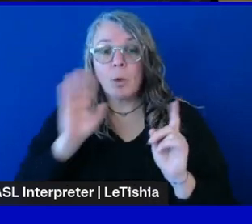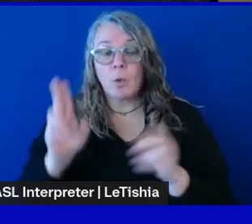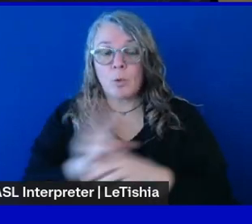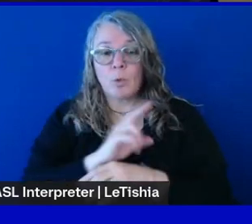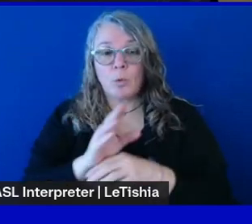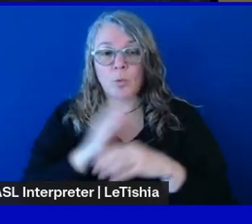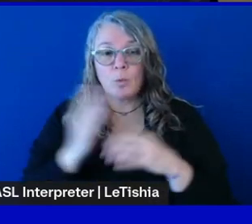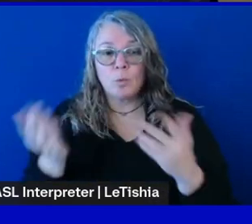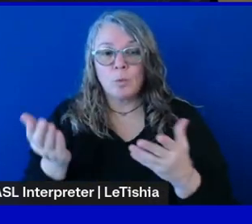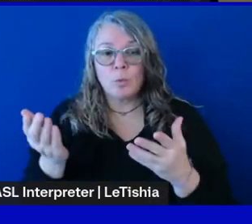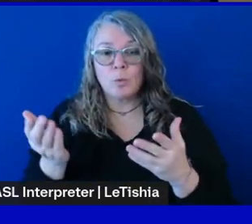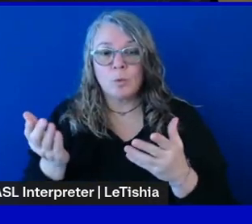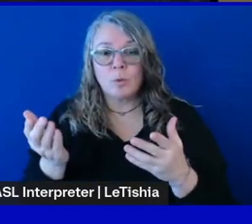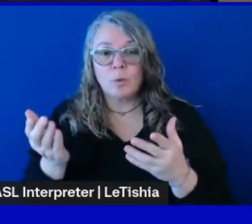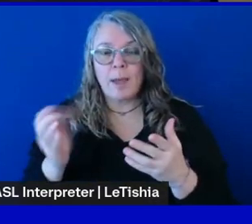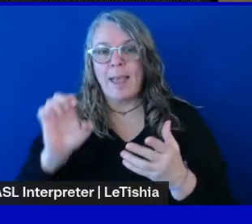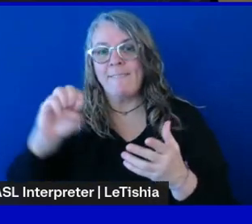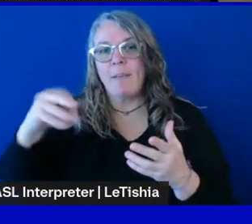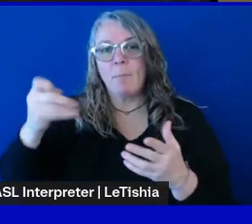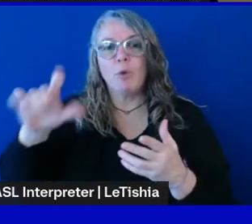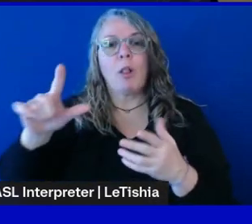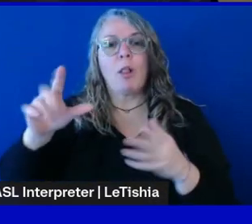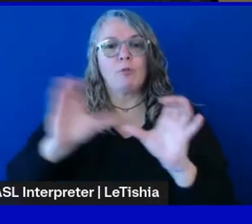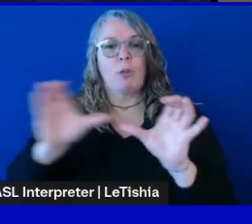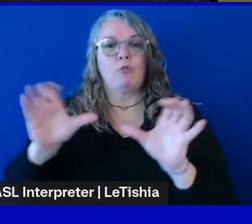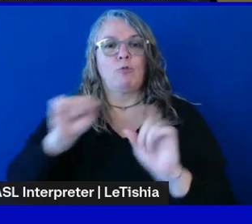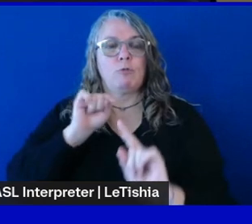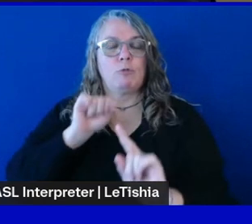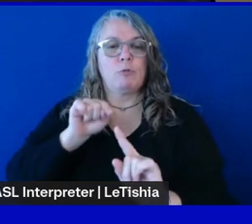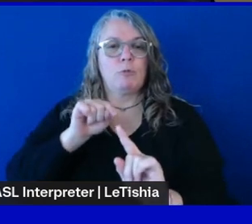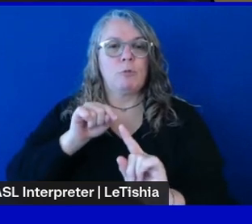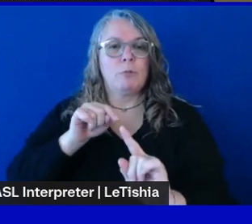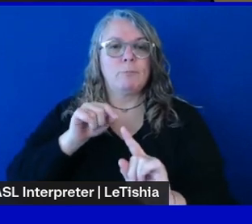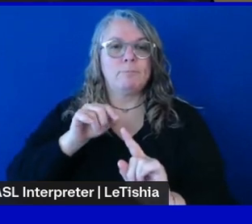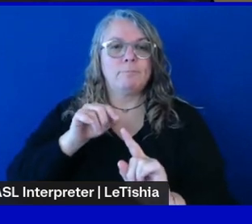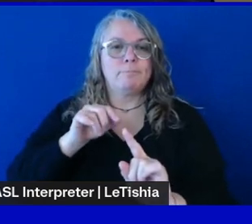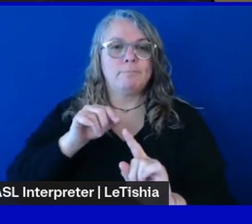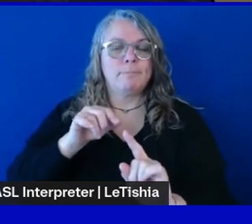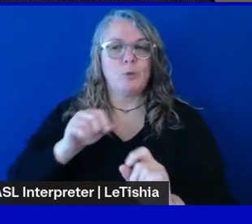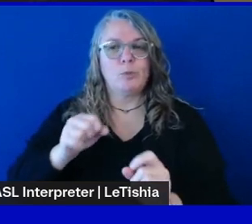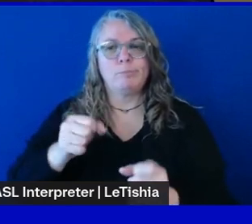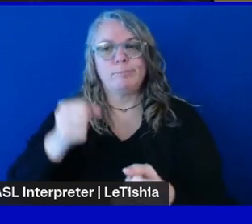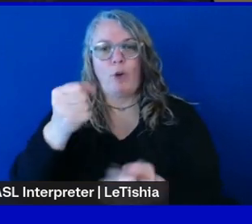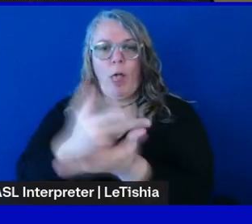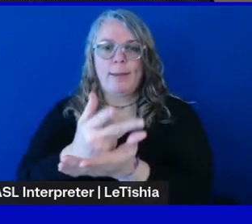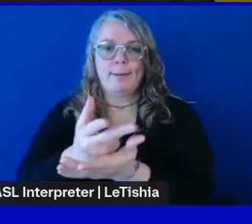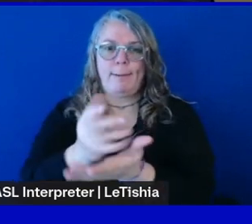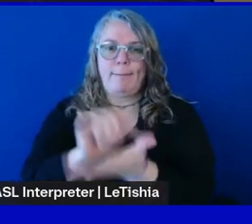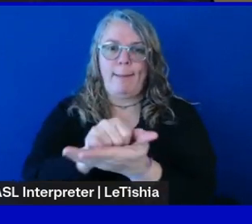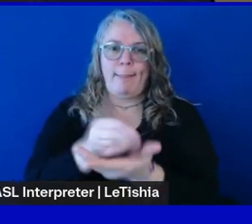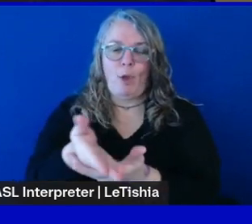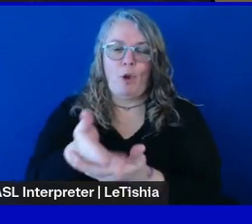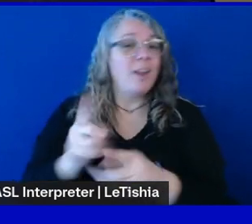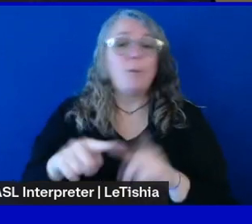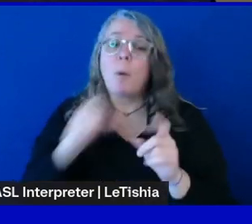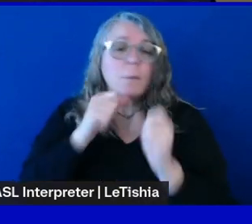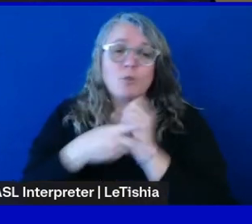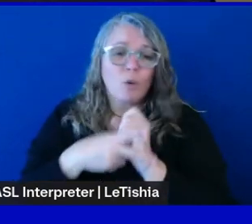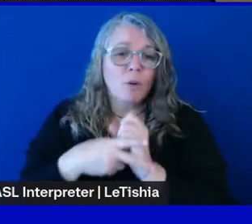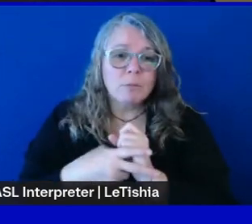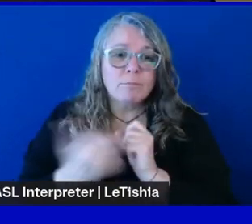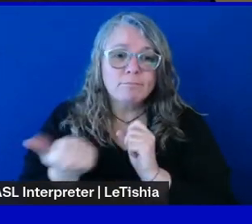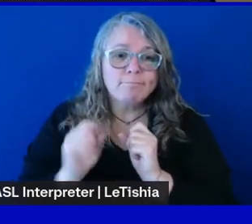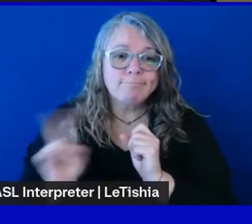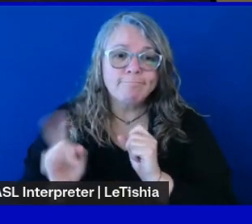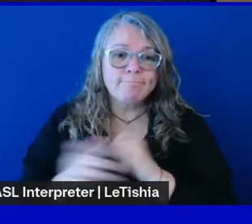is we're going to use the ephemeral credentials to kind of authenticate there, and those won't be stored anywhere.